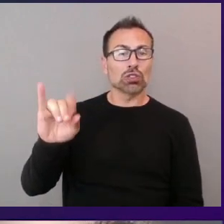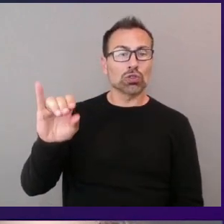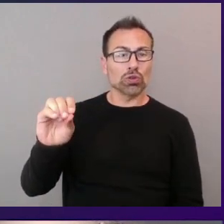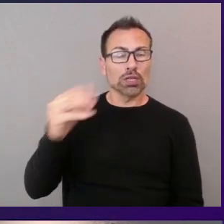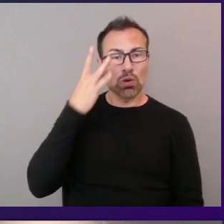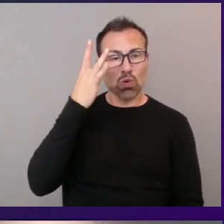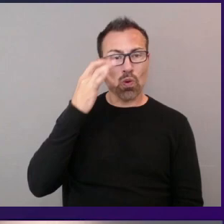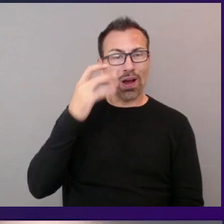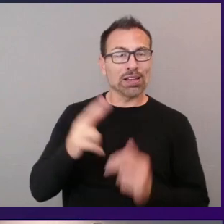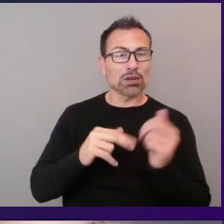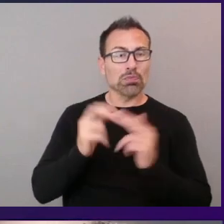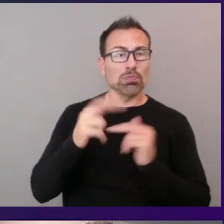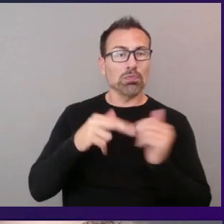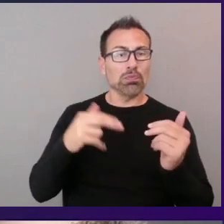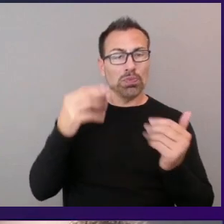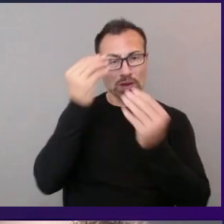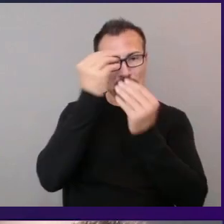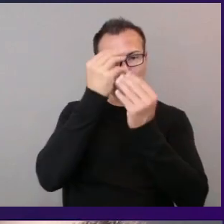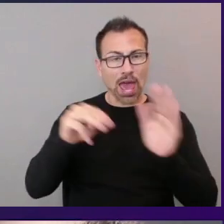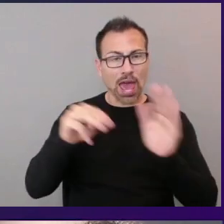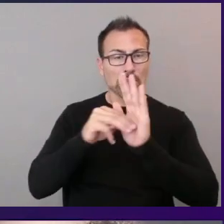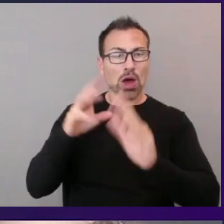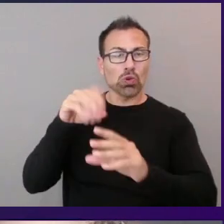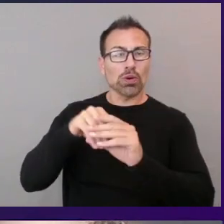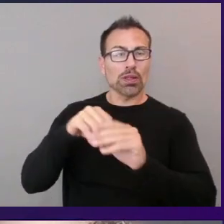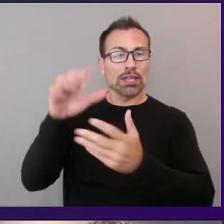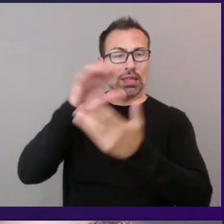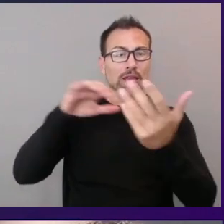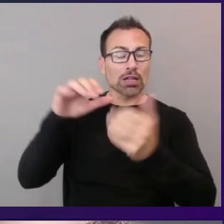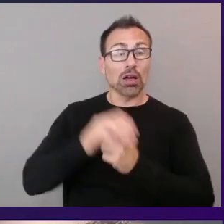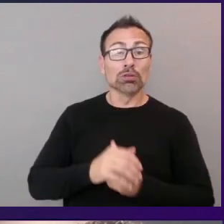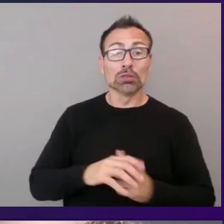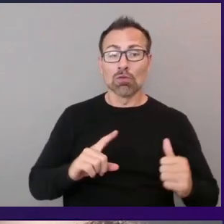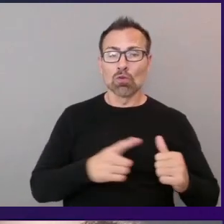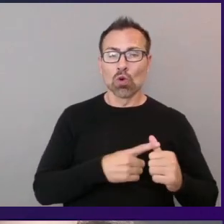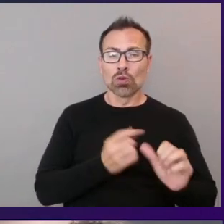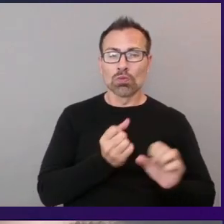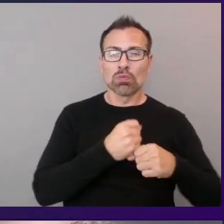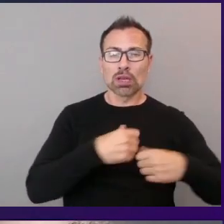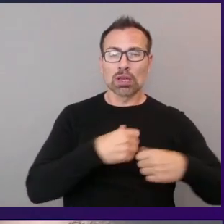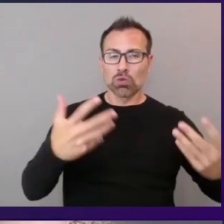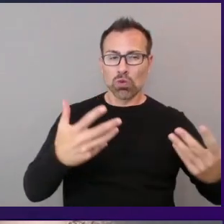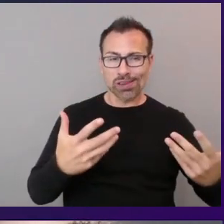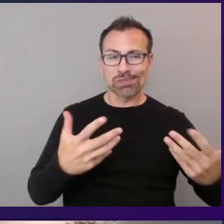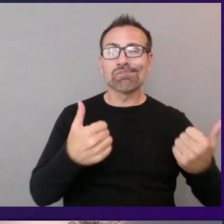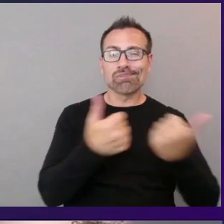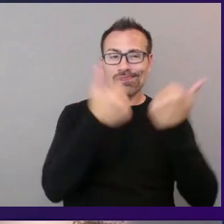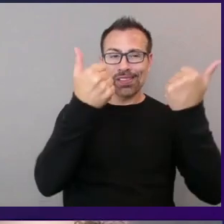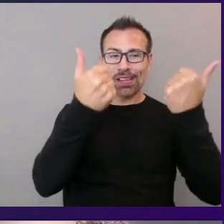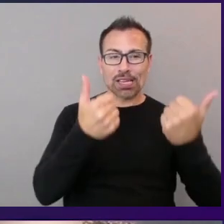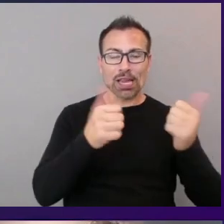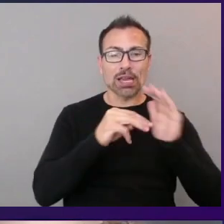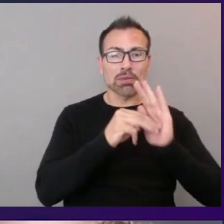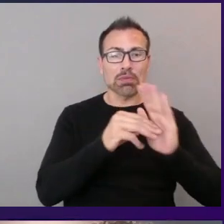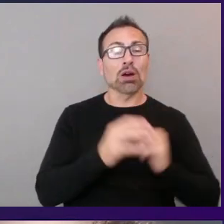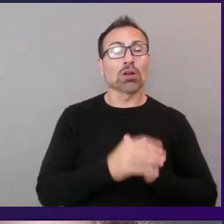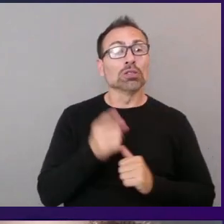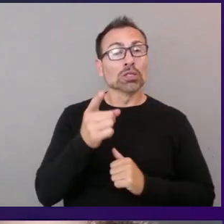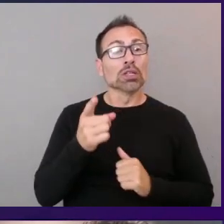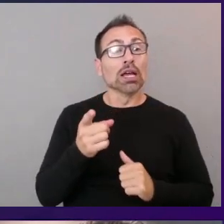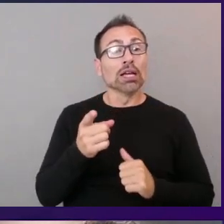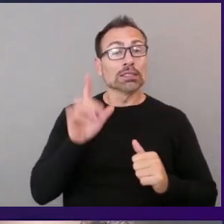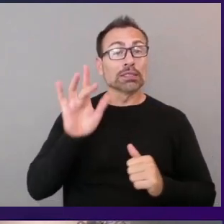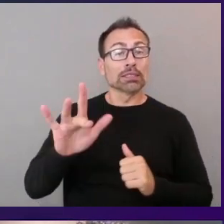the first data model we're going to create is the game model. So let's hit the Create Data